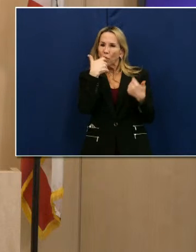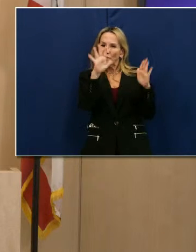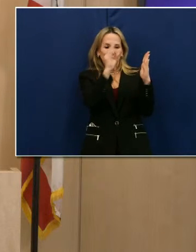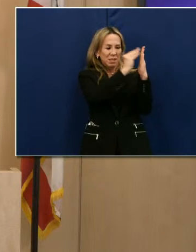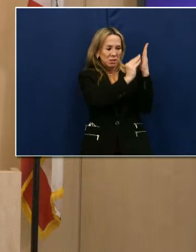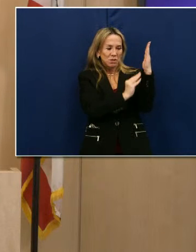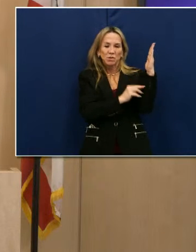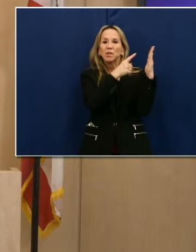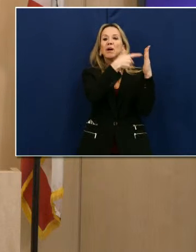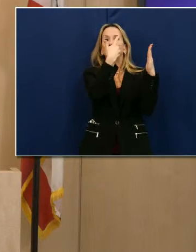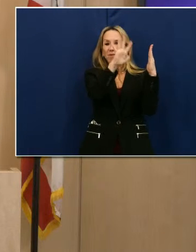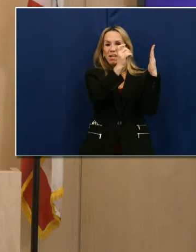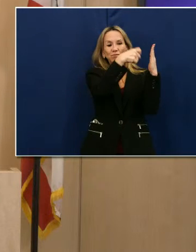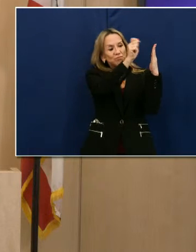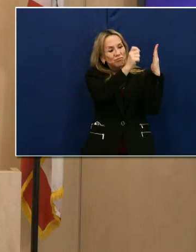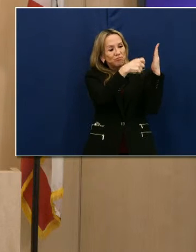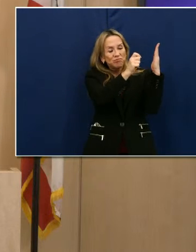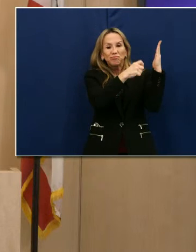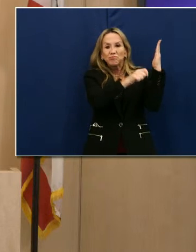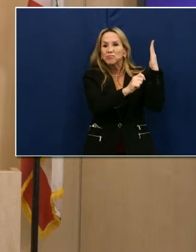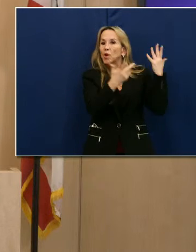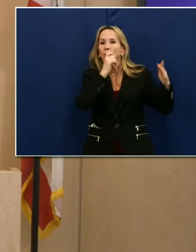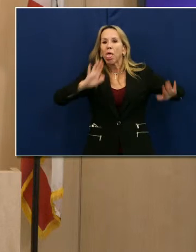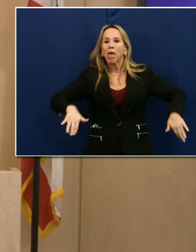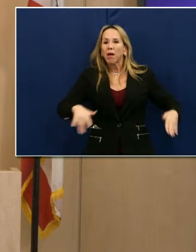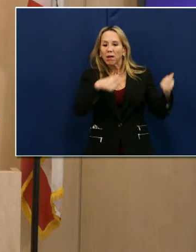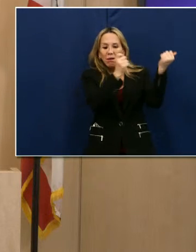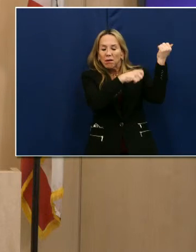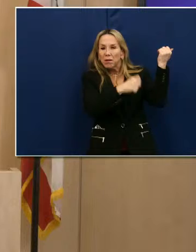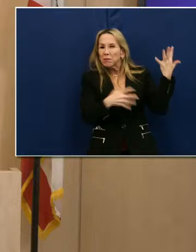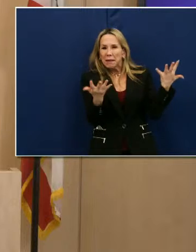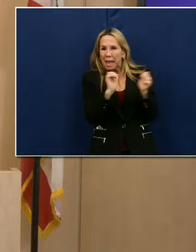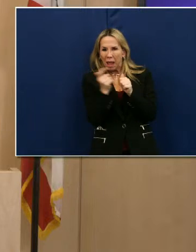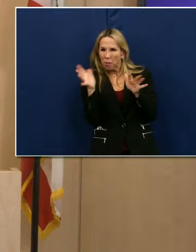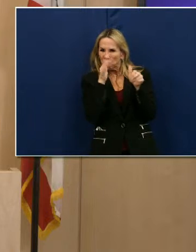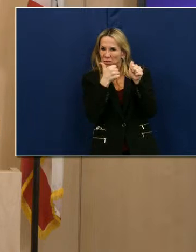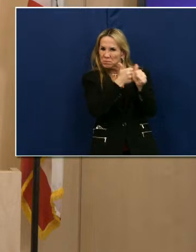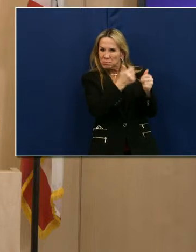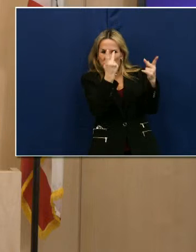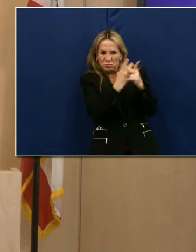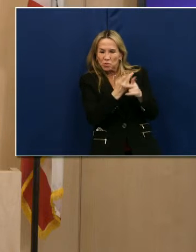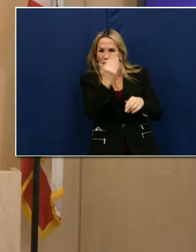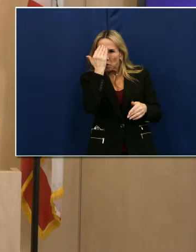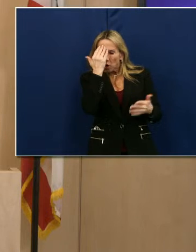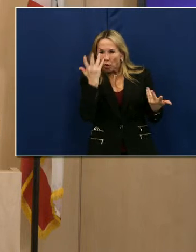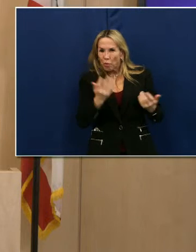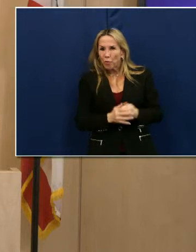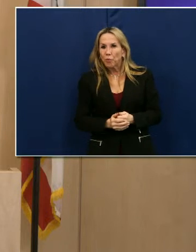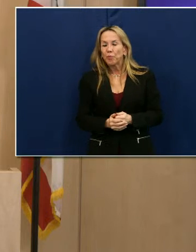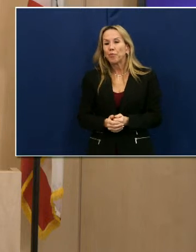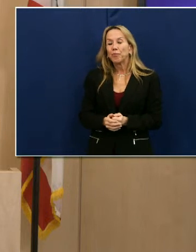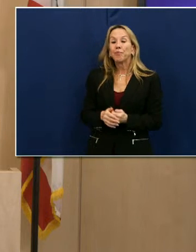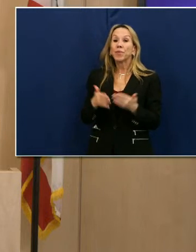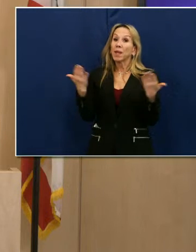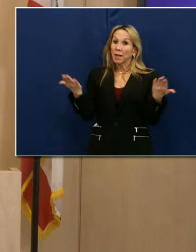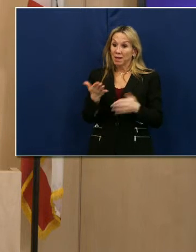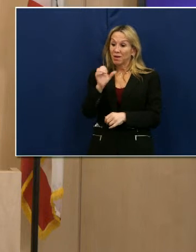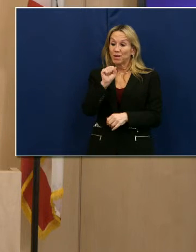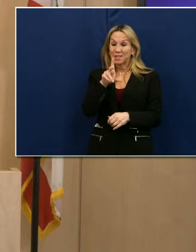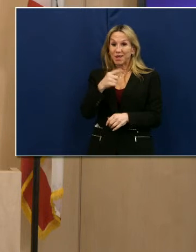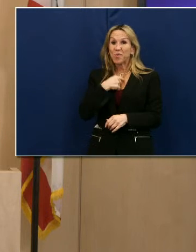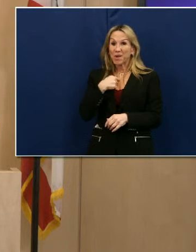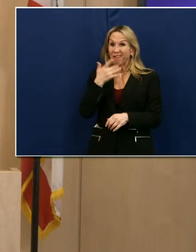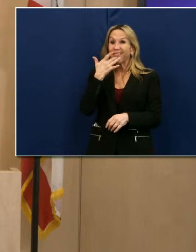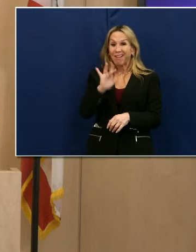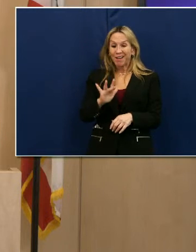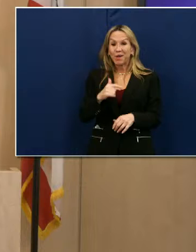providers even, are on track so that they know who got the vaccine and when they got the vaccine. Well, in San Diego, we are very lucky to have our